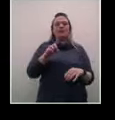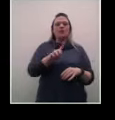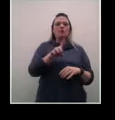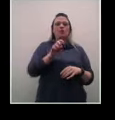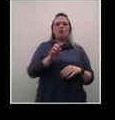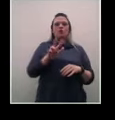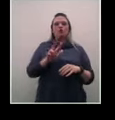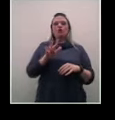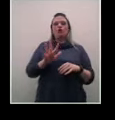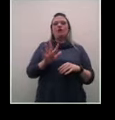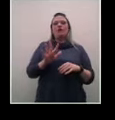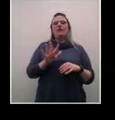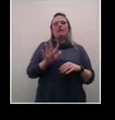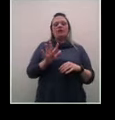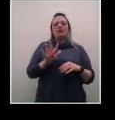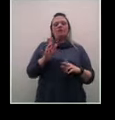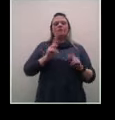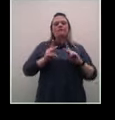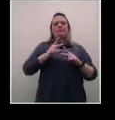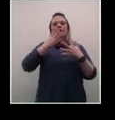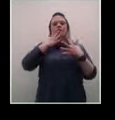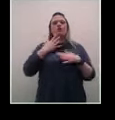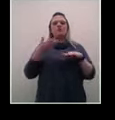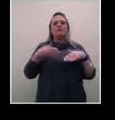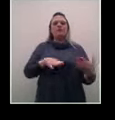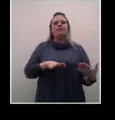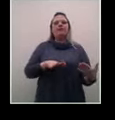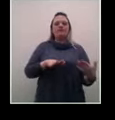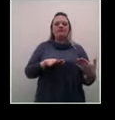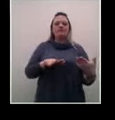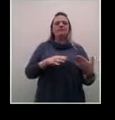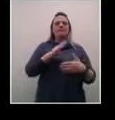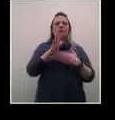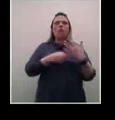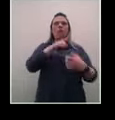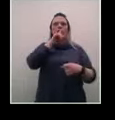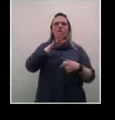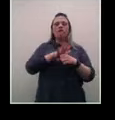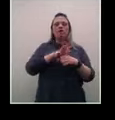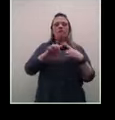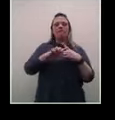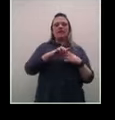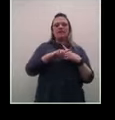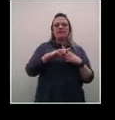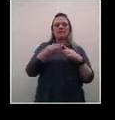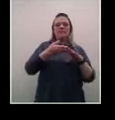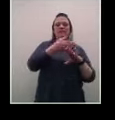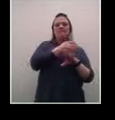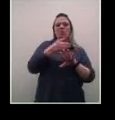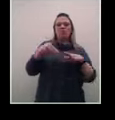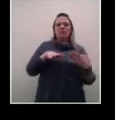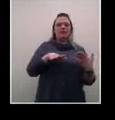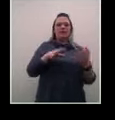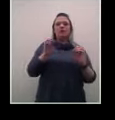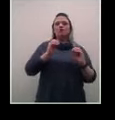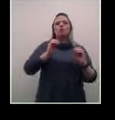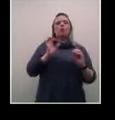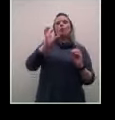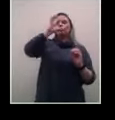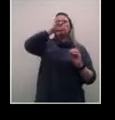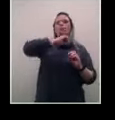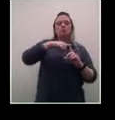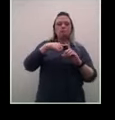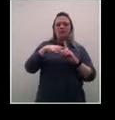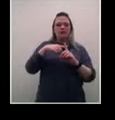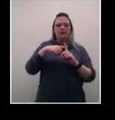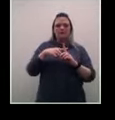135 people have unfortunately died. These are all confirmed positive cases before death. There are no presumed positive